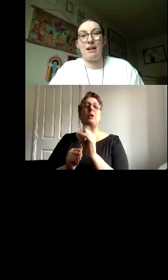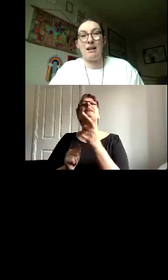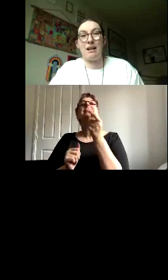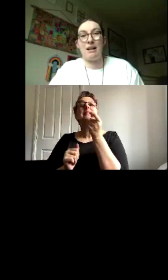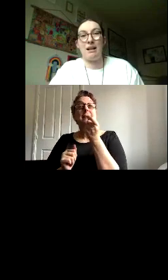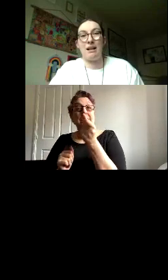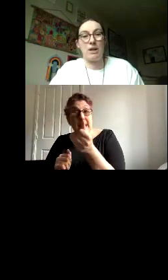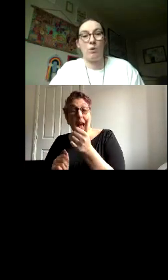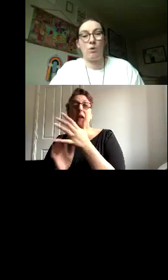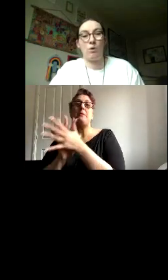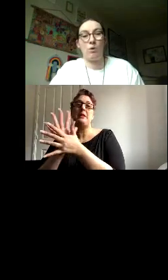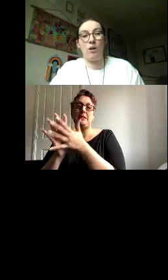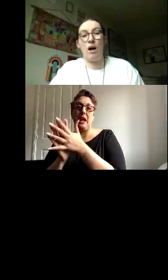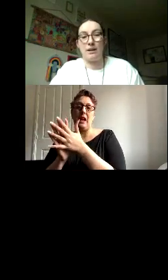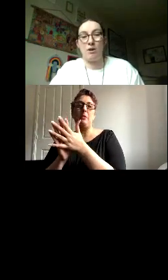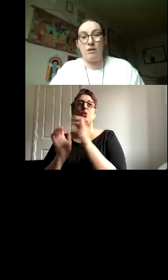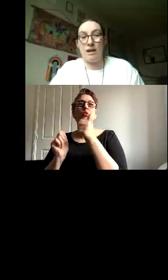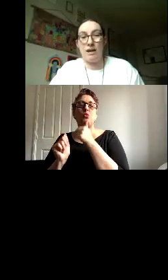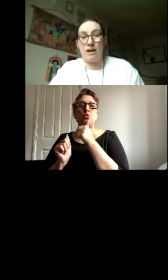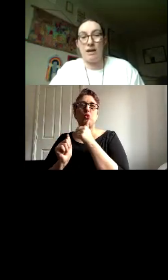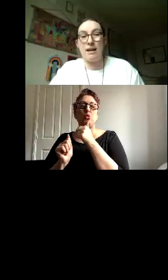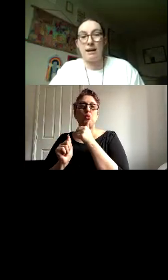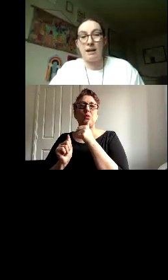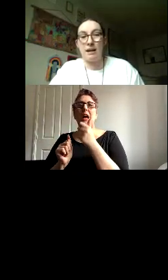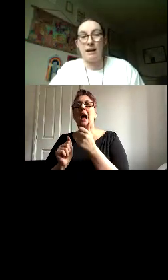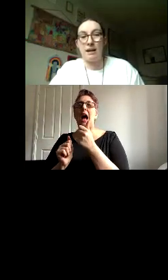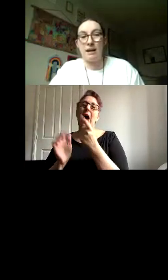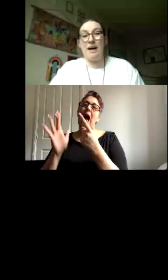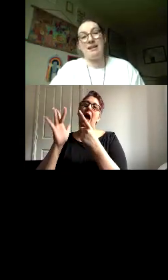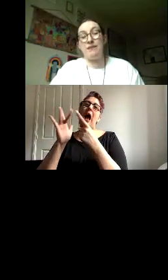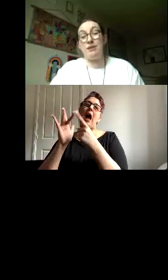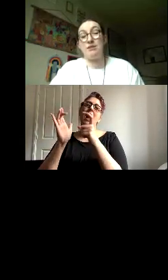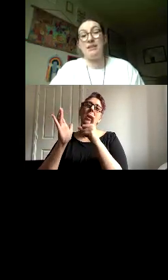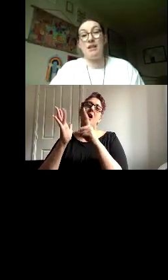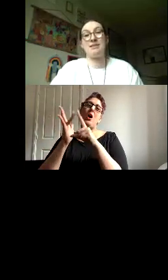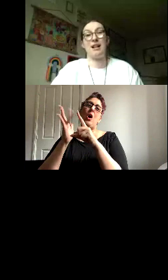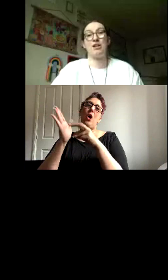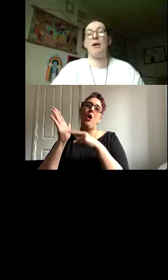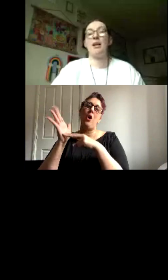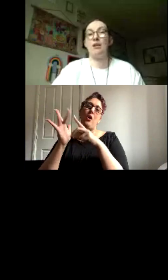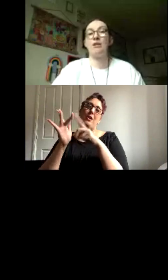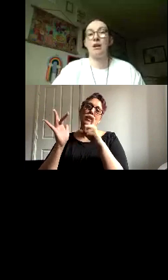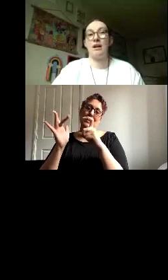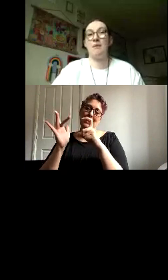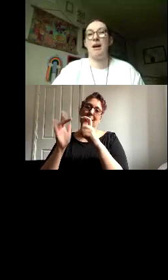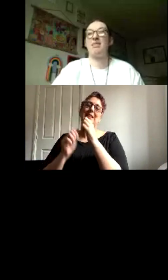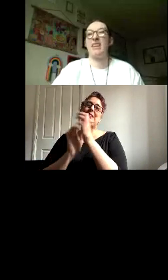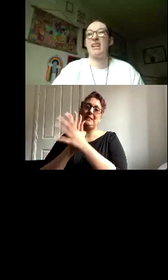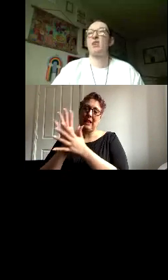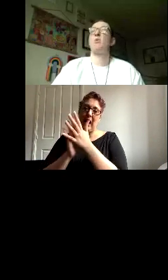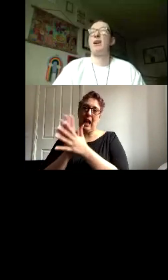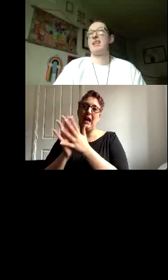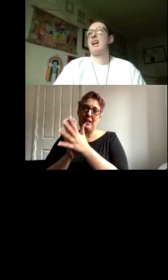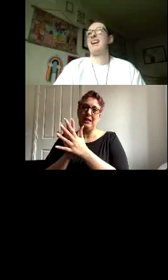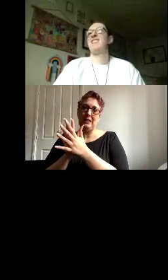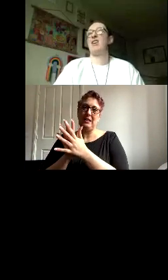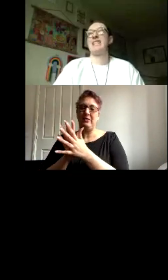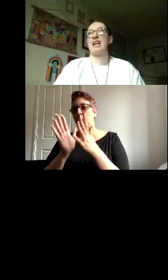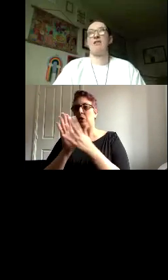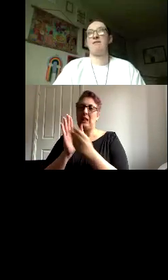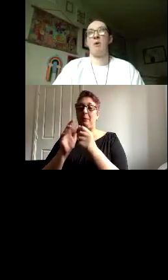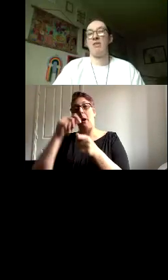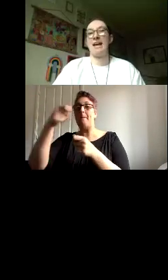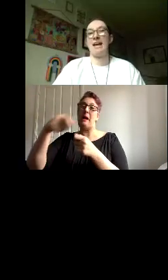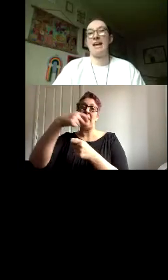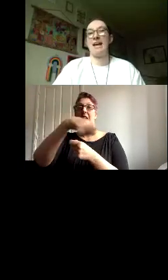signs are what we call iconic, so that means that if you didn't know BSL, BSL, you might look at them and think, oh, I think I have an